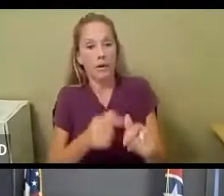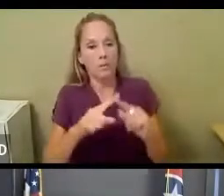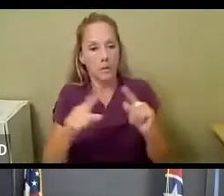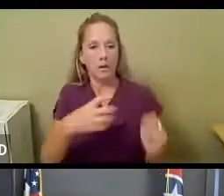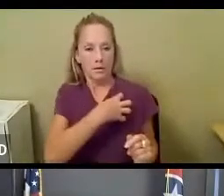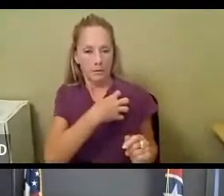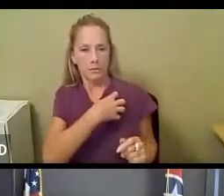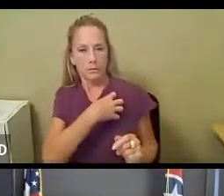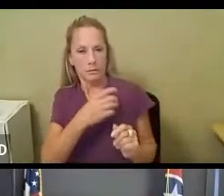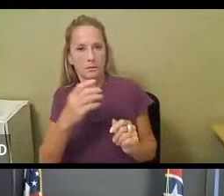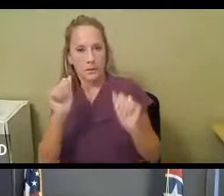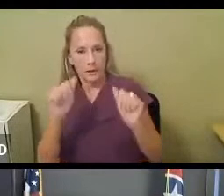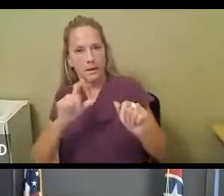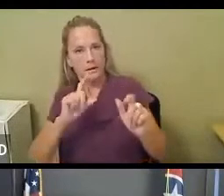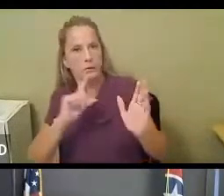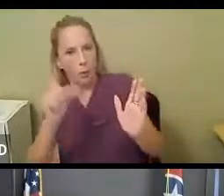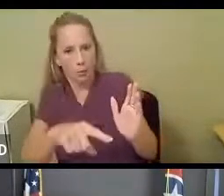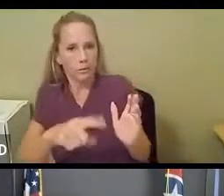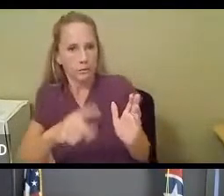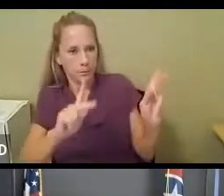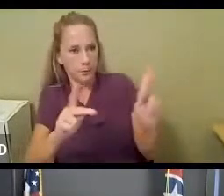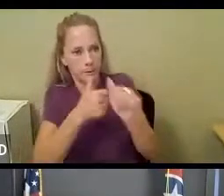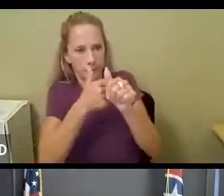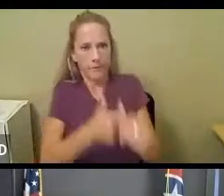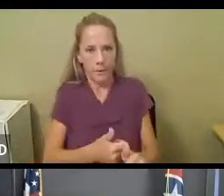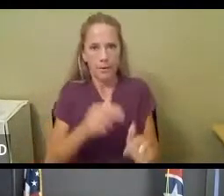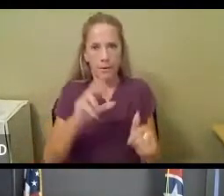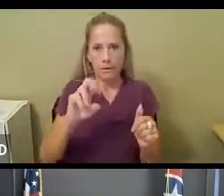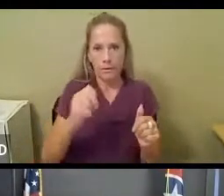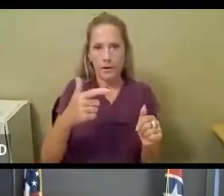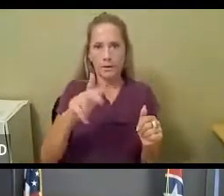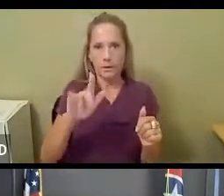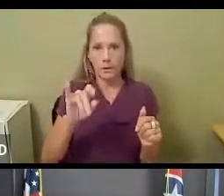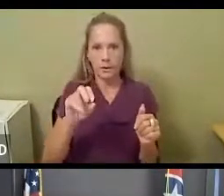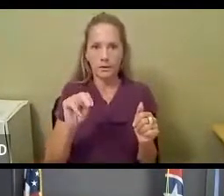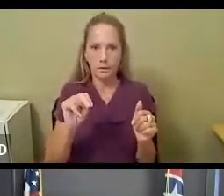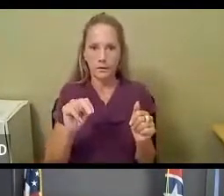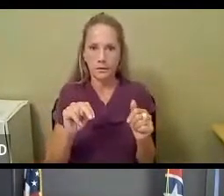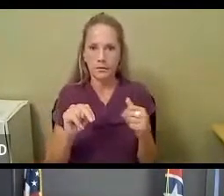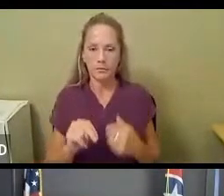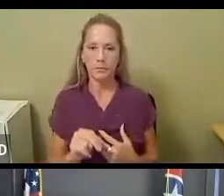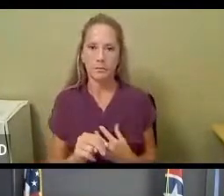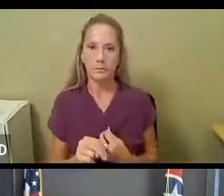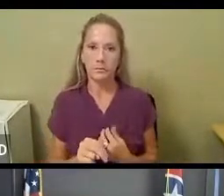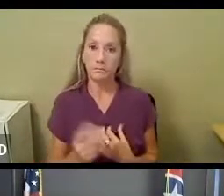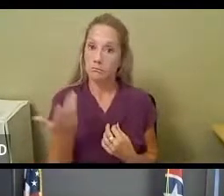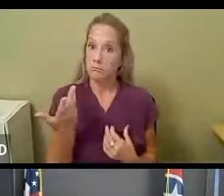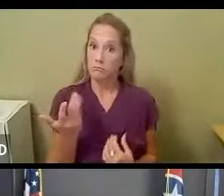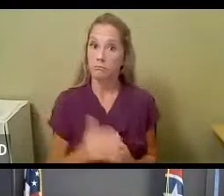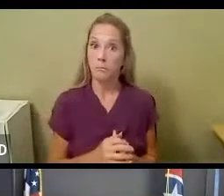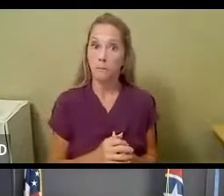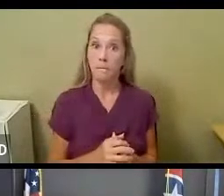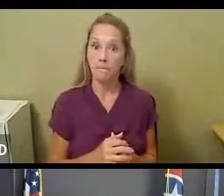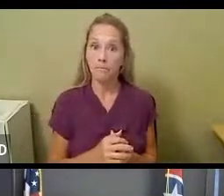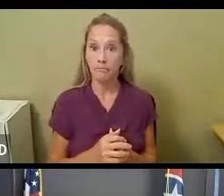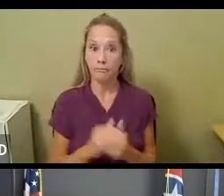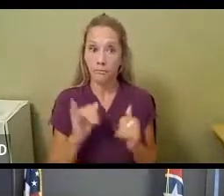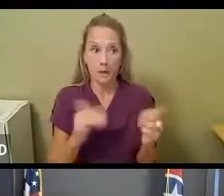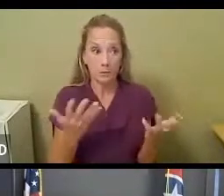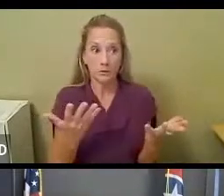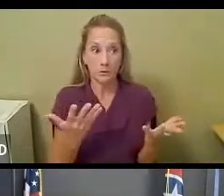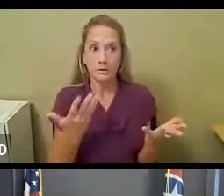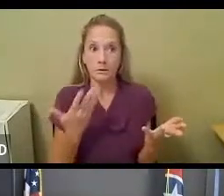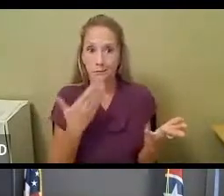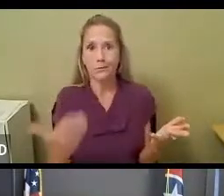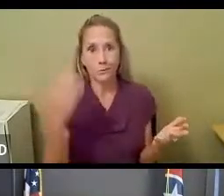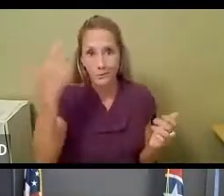enforcement agency issuing citations. I think there's plenty of precedent to show that that's really not unreasonable, and in